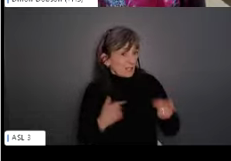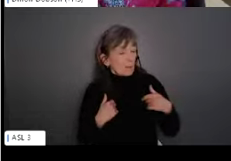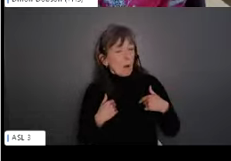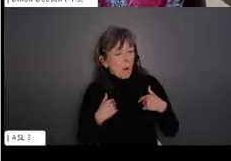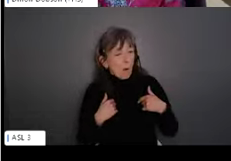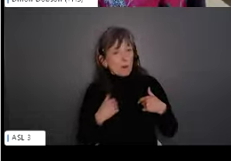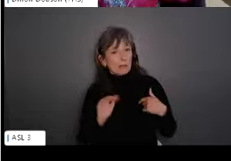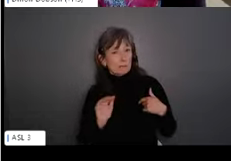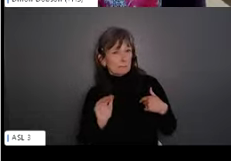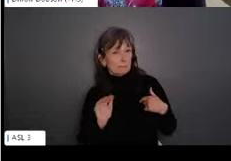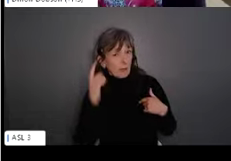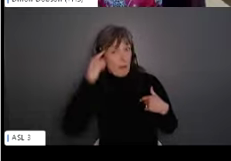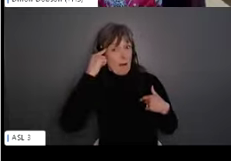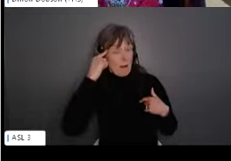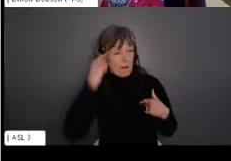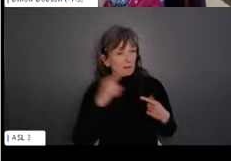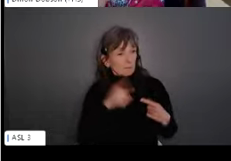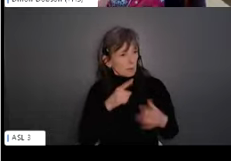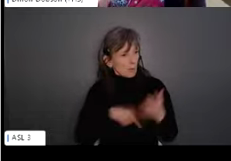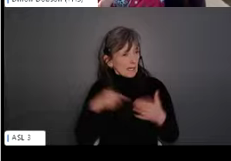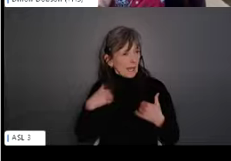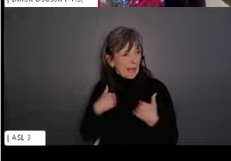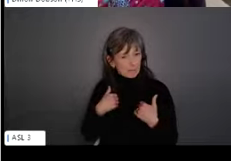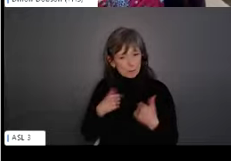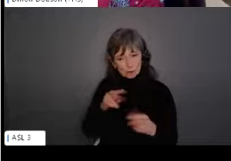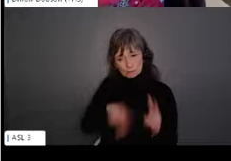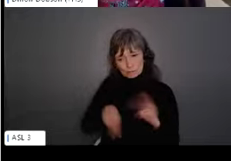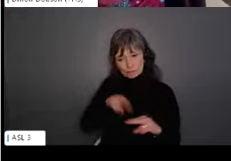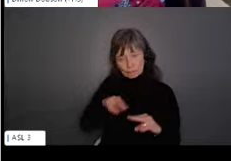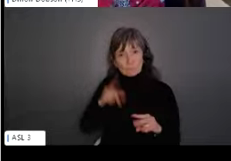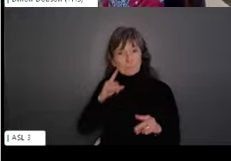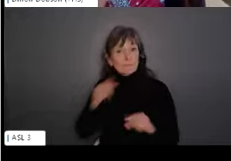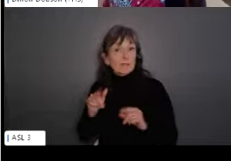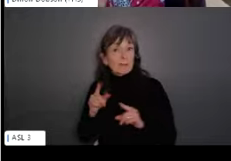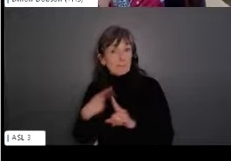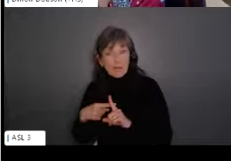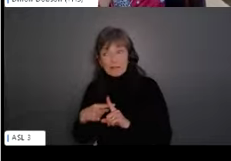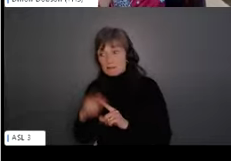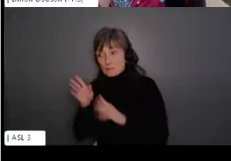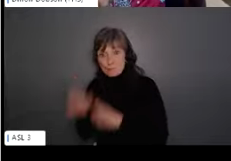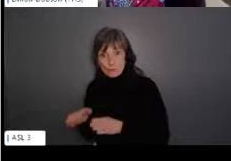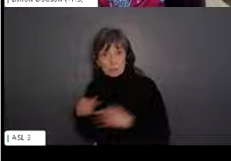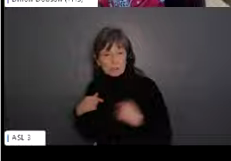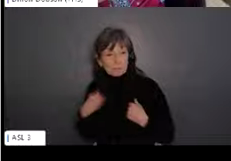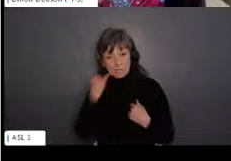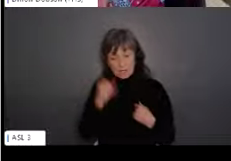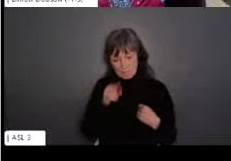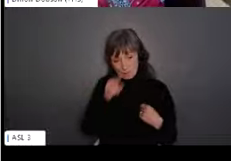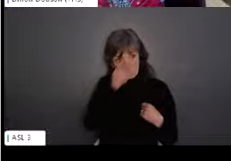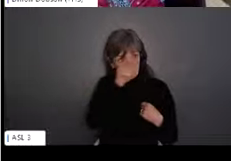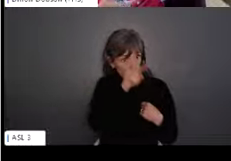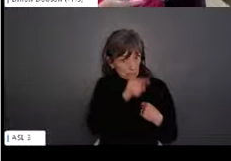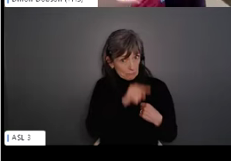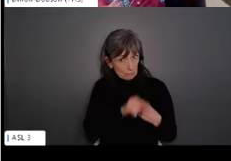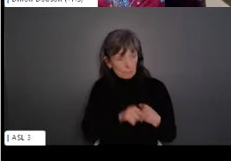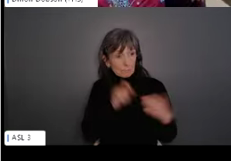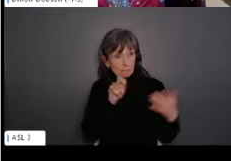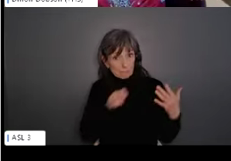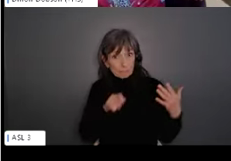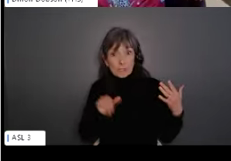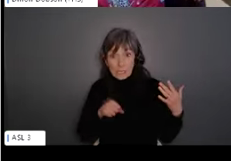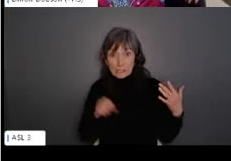see where the animals in your client's cares are falling. If they're able to meet, all of those needs, most of the time, then they're